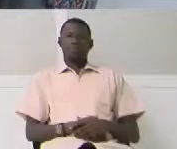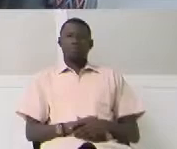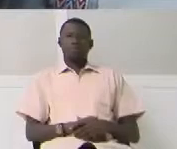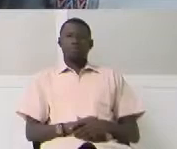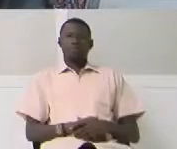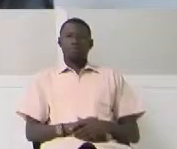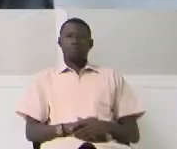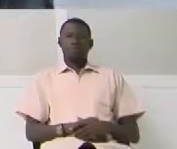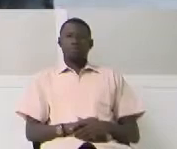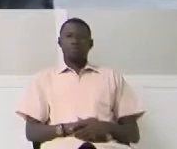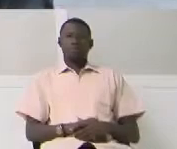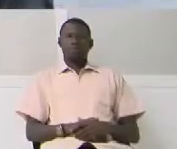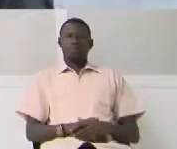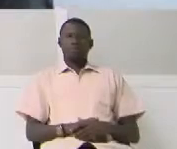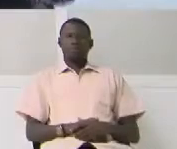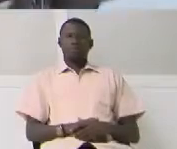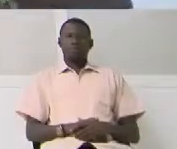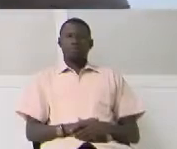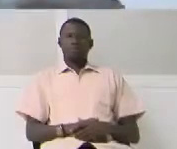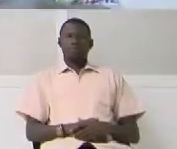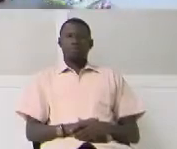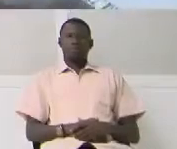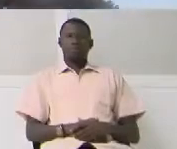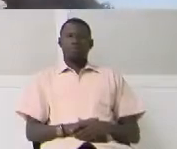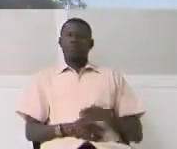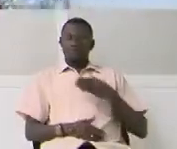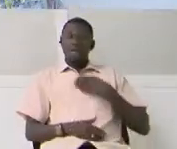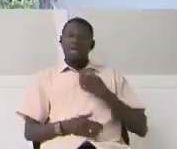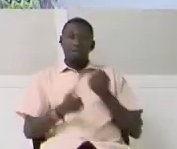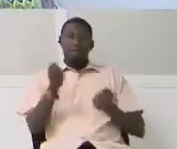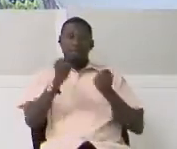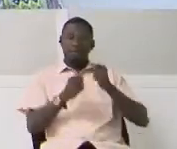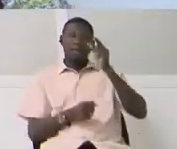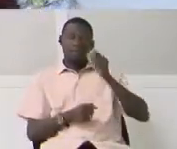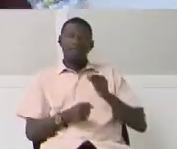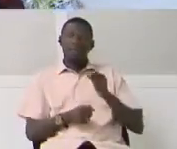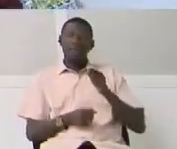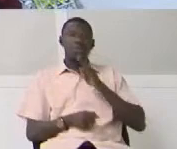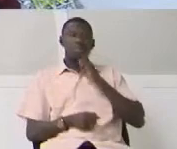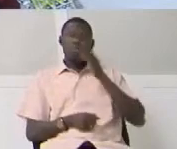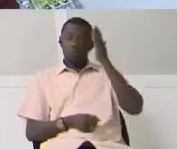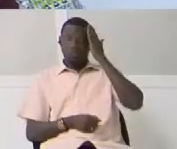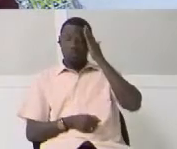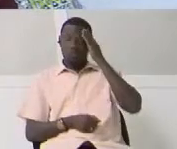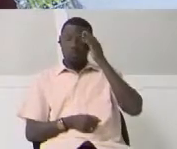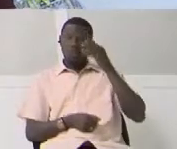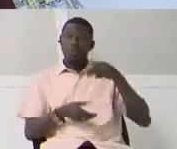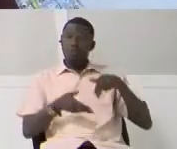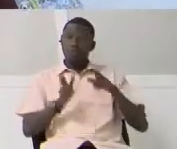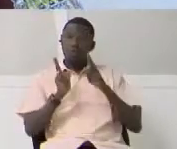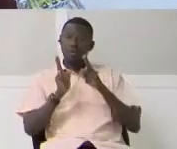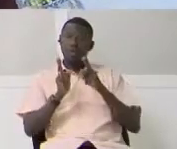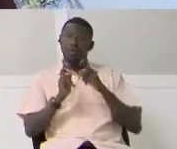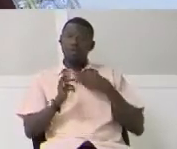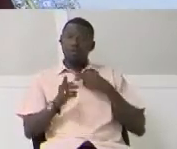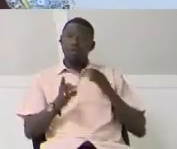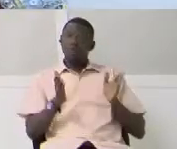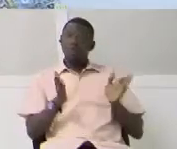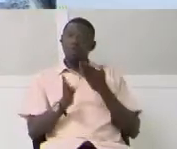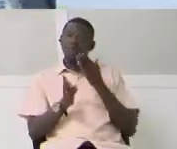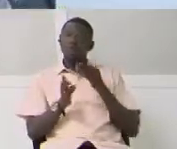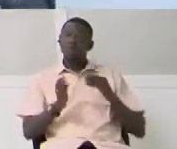ba fele ji branding amna yoon ñu fele ji fast. I had drivers who knew the way, sometimes will come through branding, sometimes through